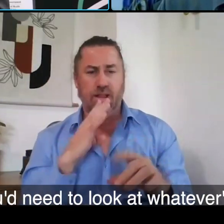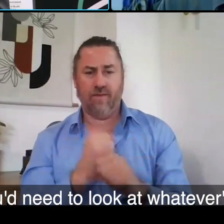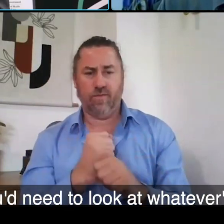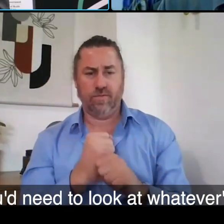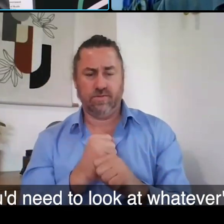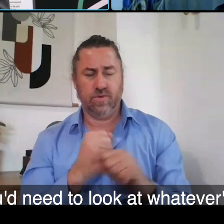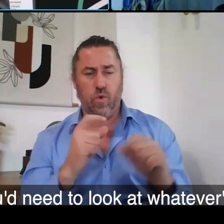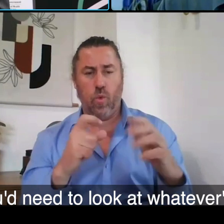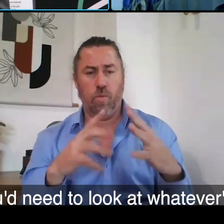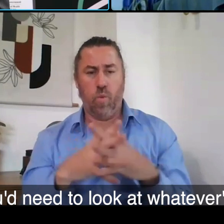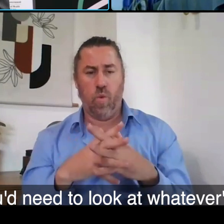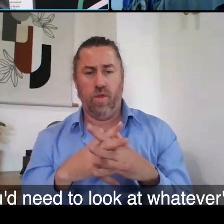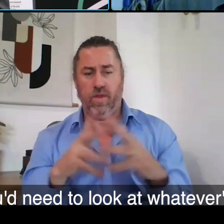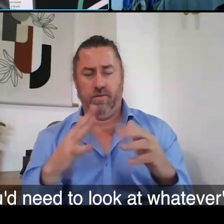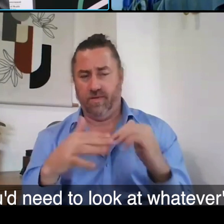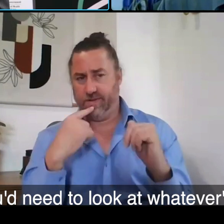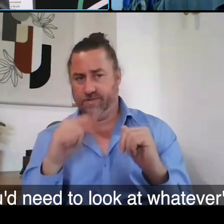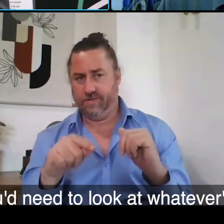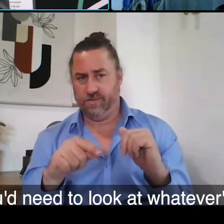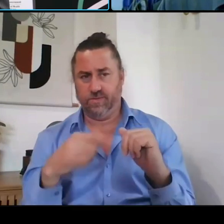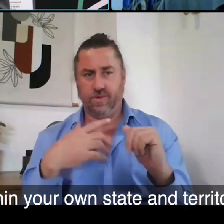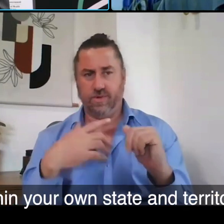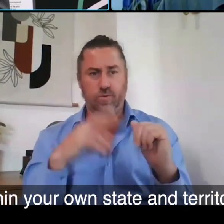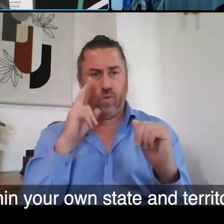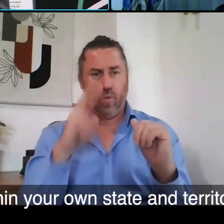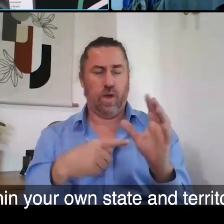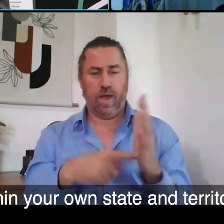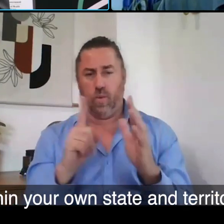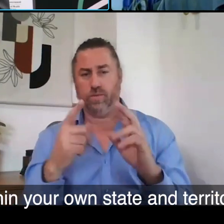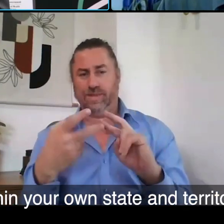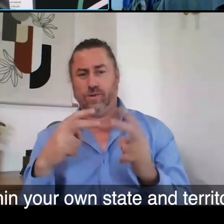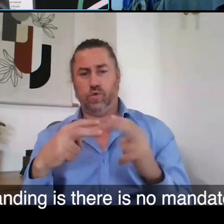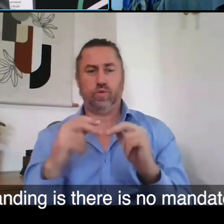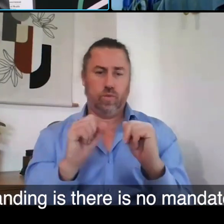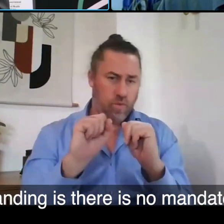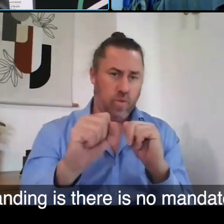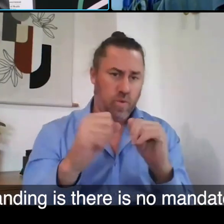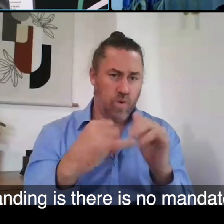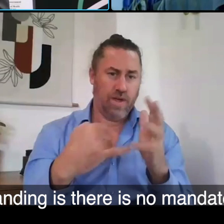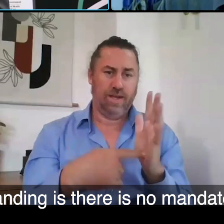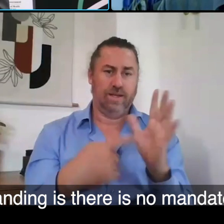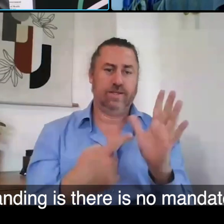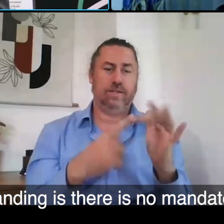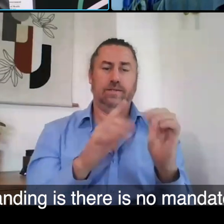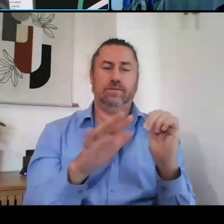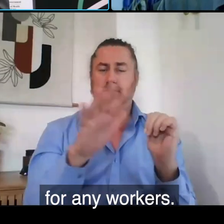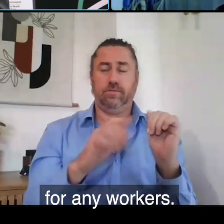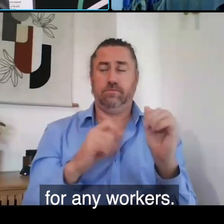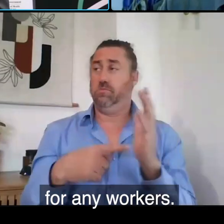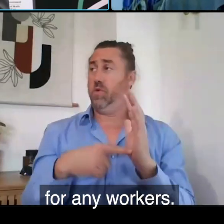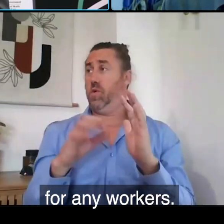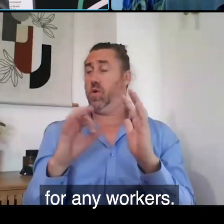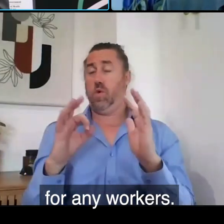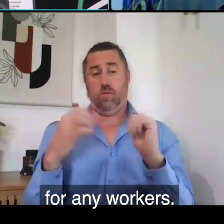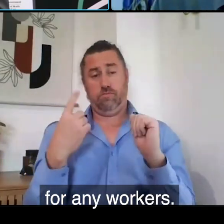So you need to look at whatever's the issue within your own state and territory. My understanding is there is no mandates anymore for